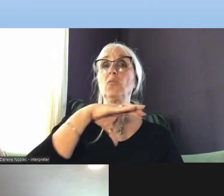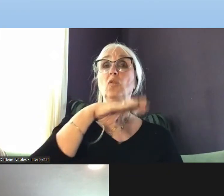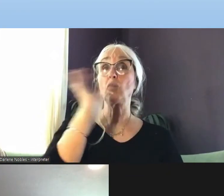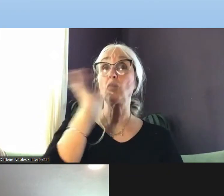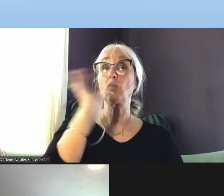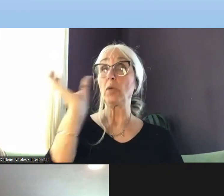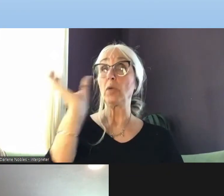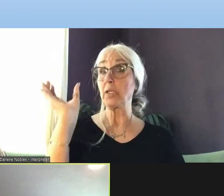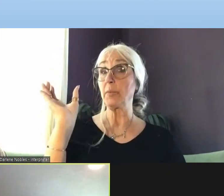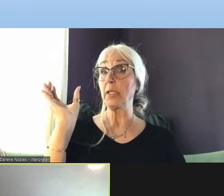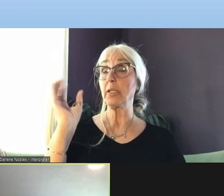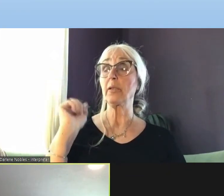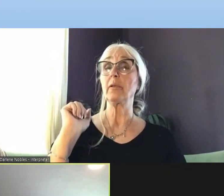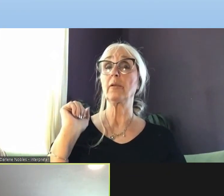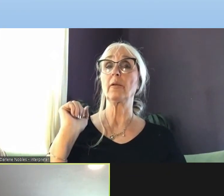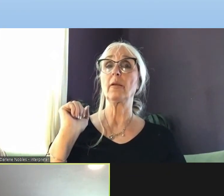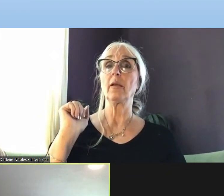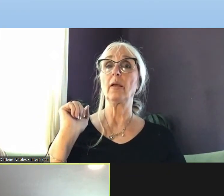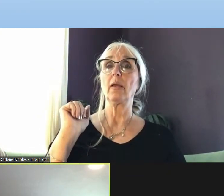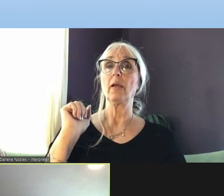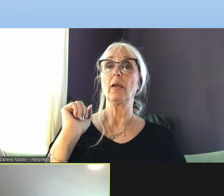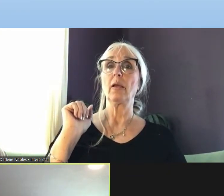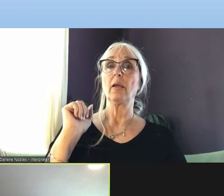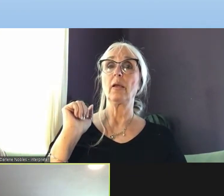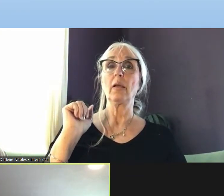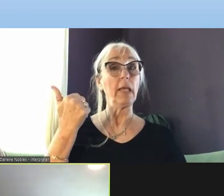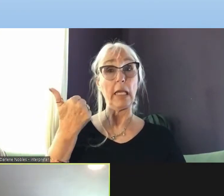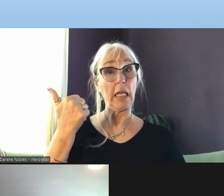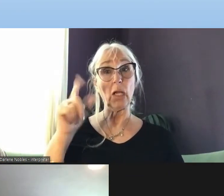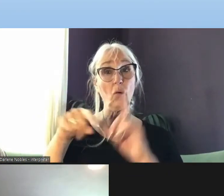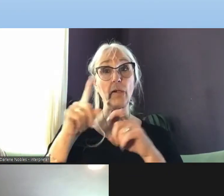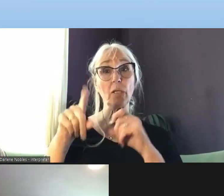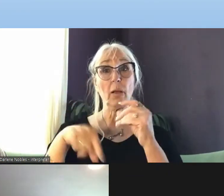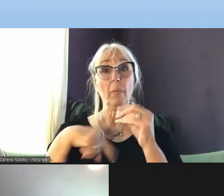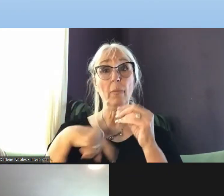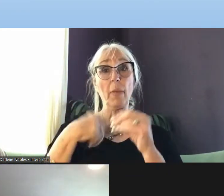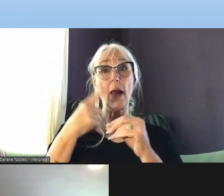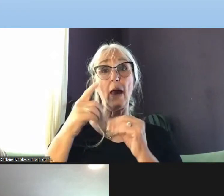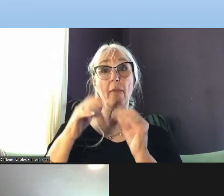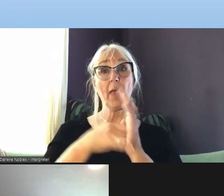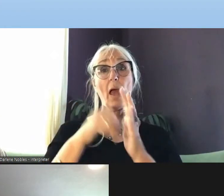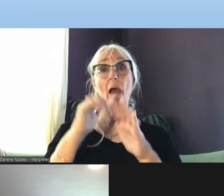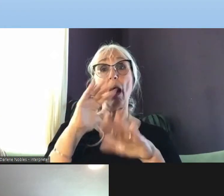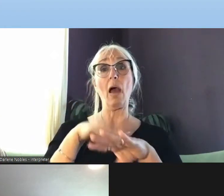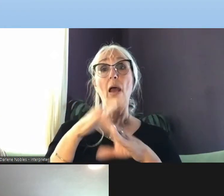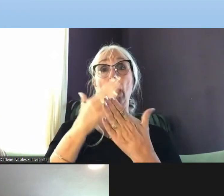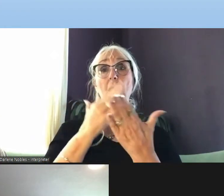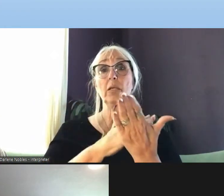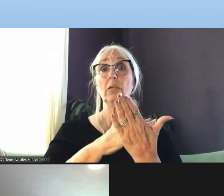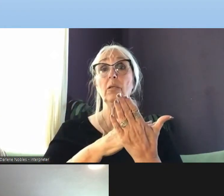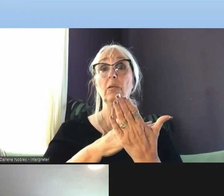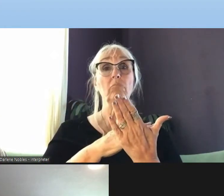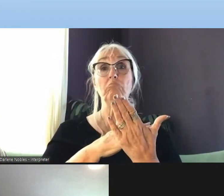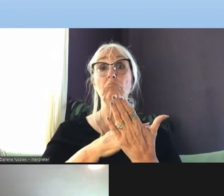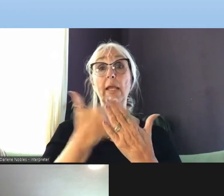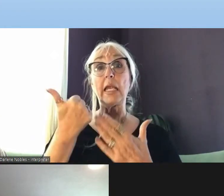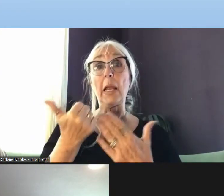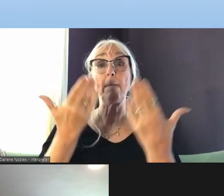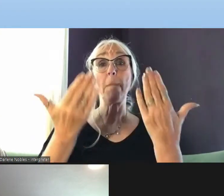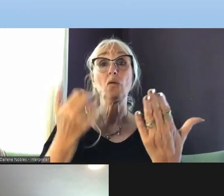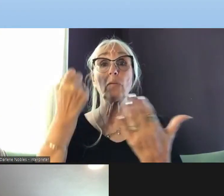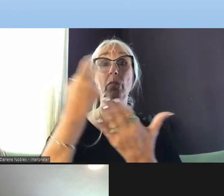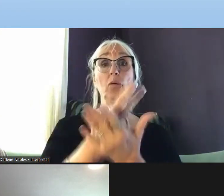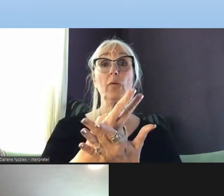I bet they all are. any questions about those on the list? Nope. If not, is there a motion to approve? So